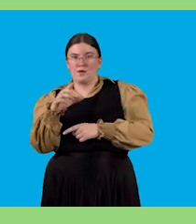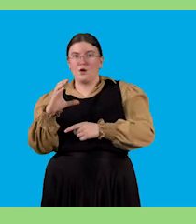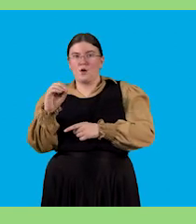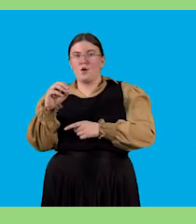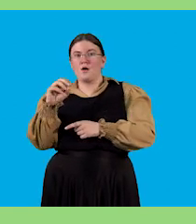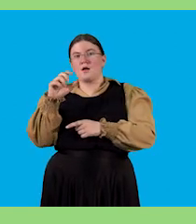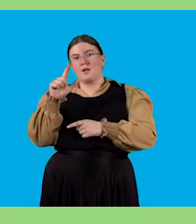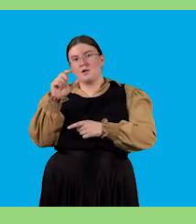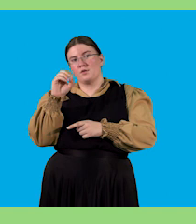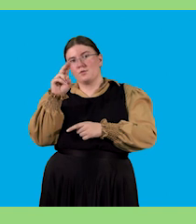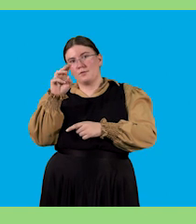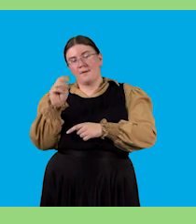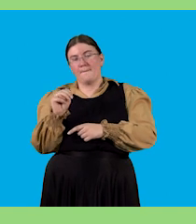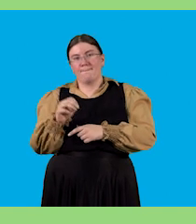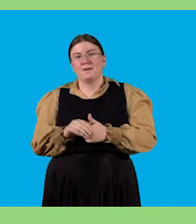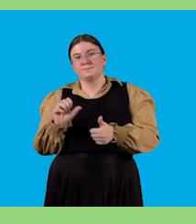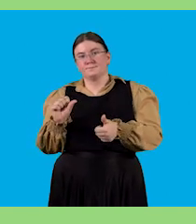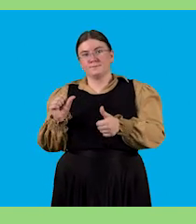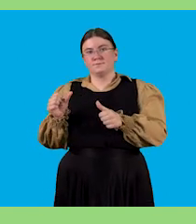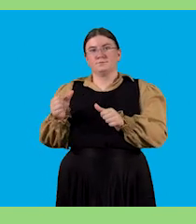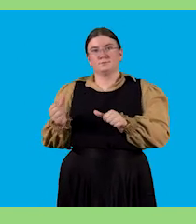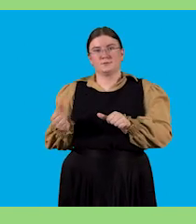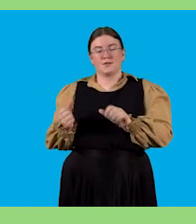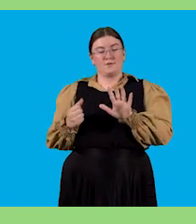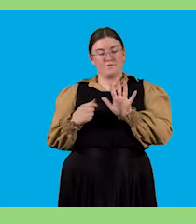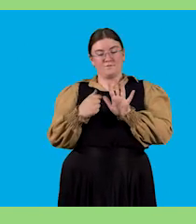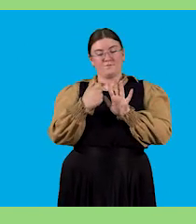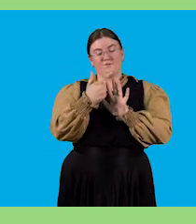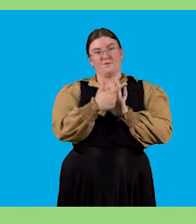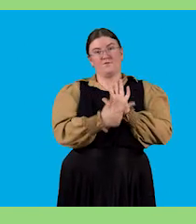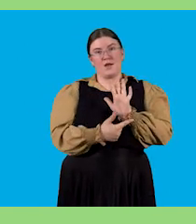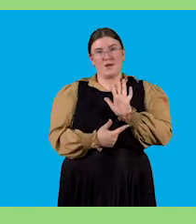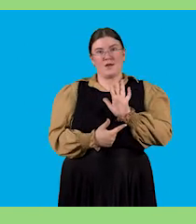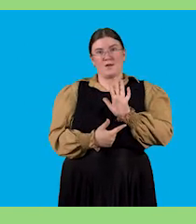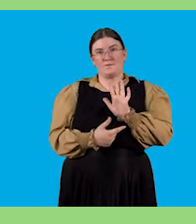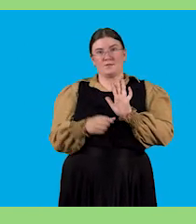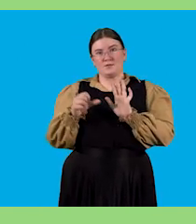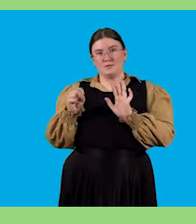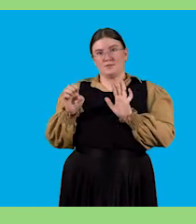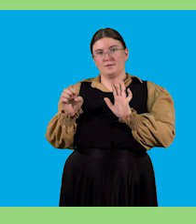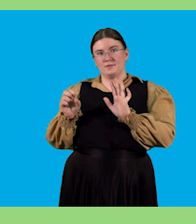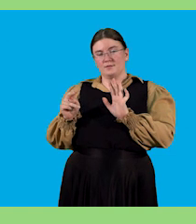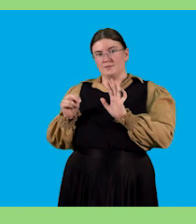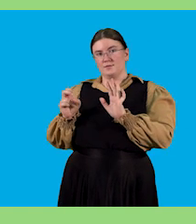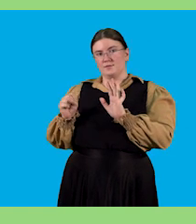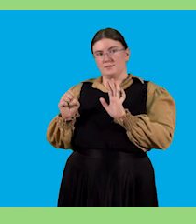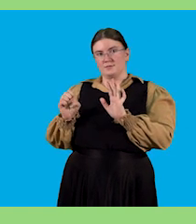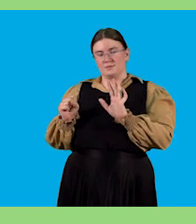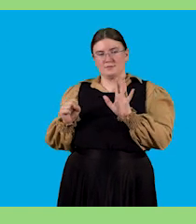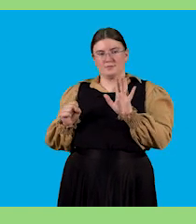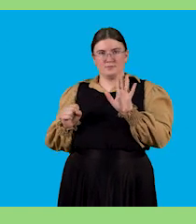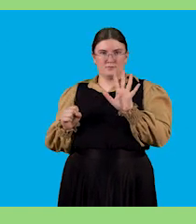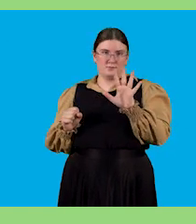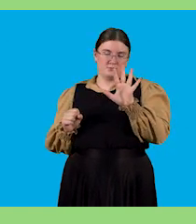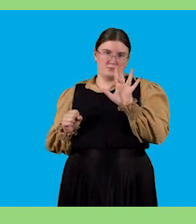next, we have our 5 senses. Now in life sciences, we refer to these as